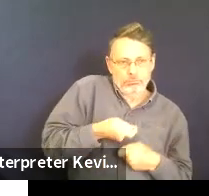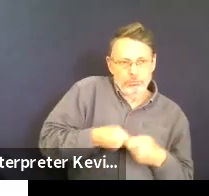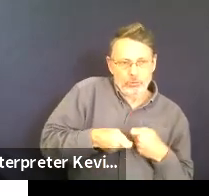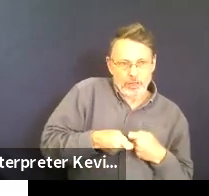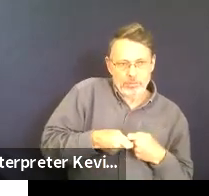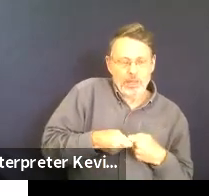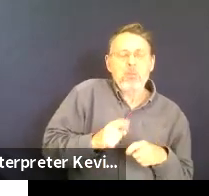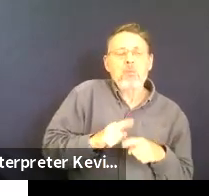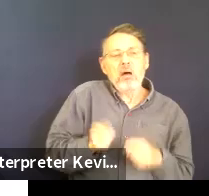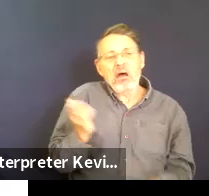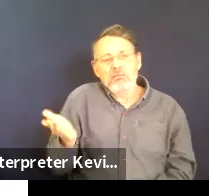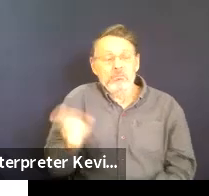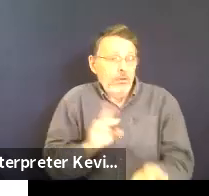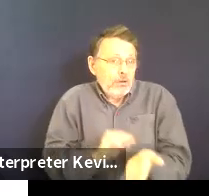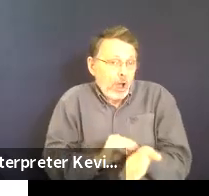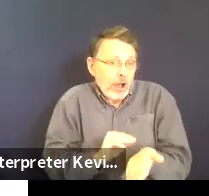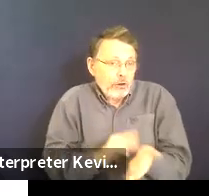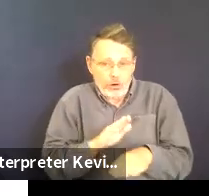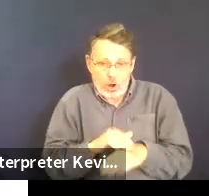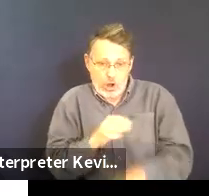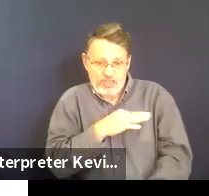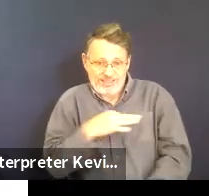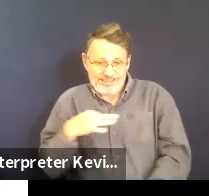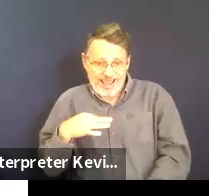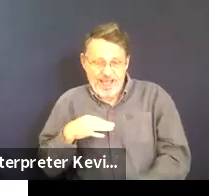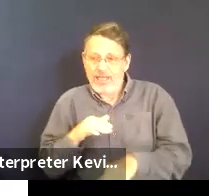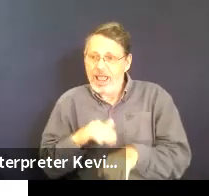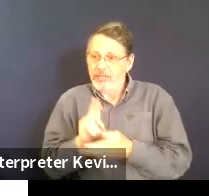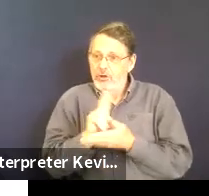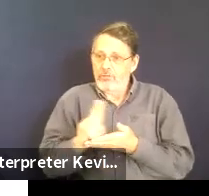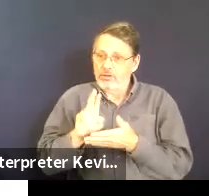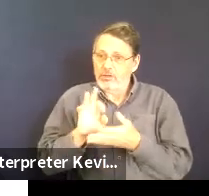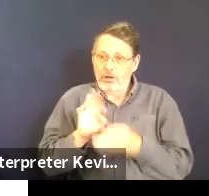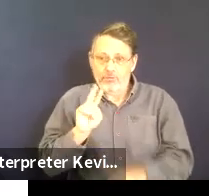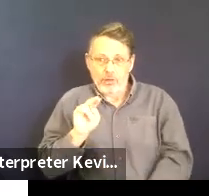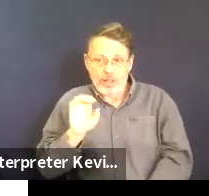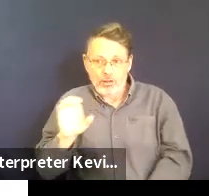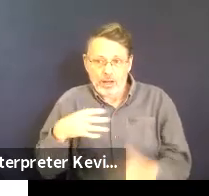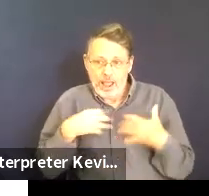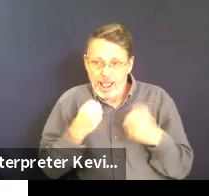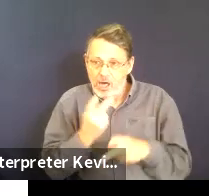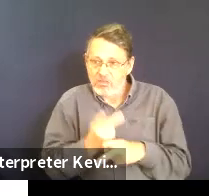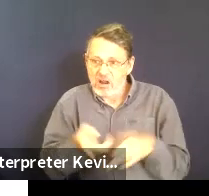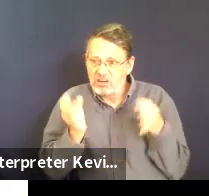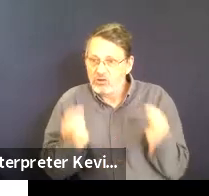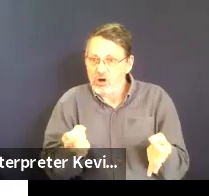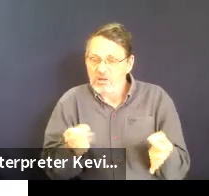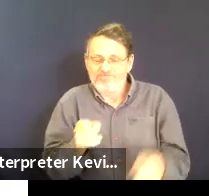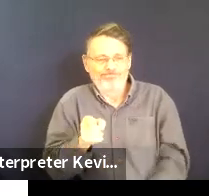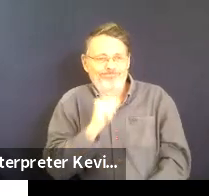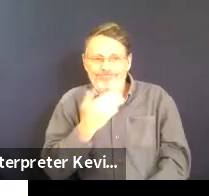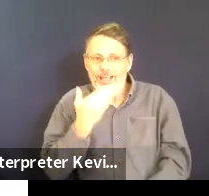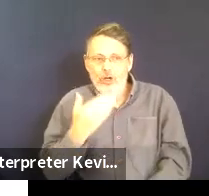a doctor on the staff at University of North Carolina Healthcare determined that the patient was not a